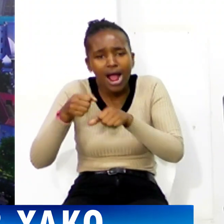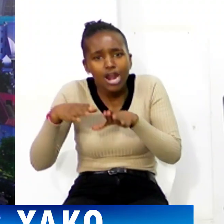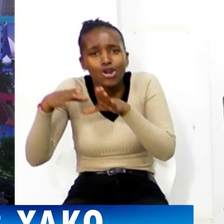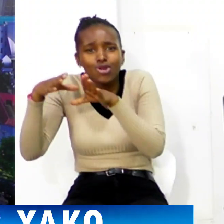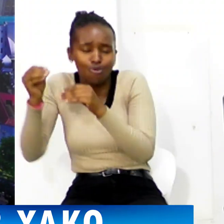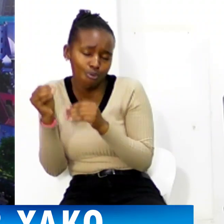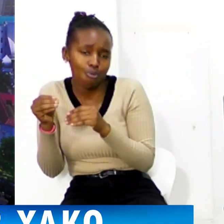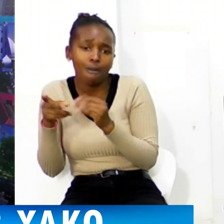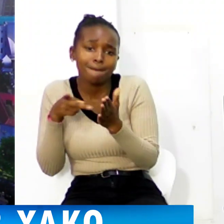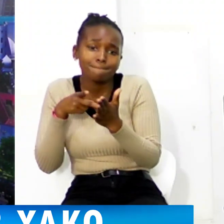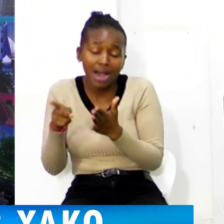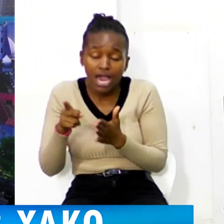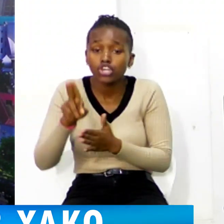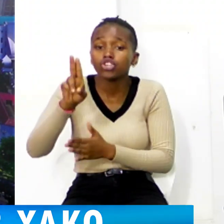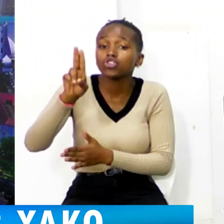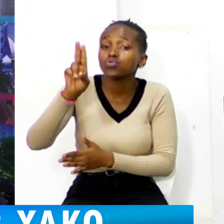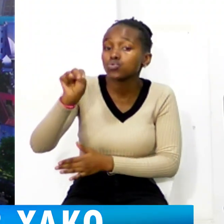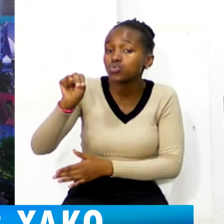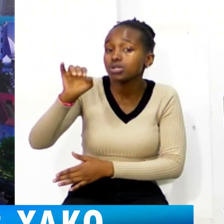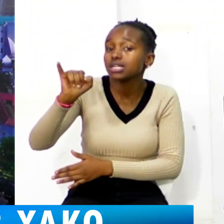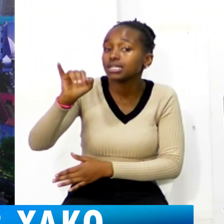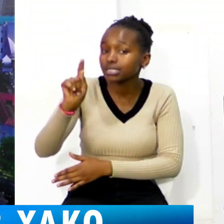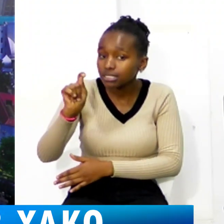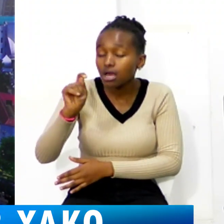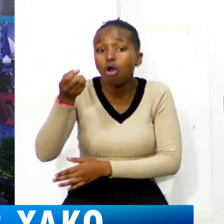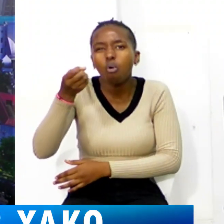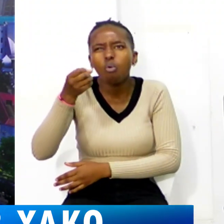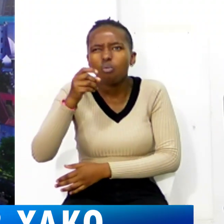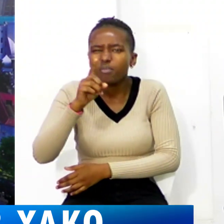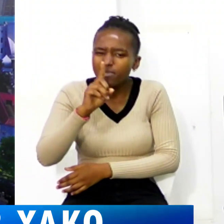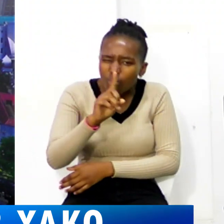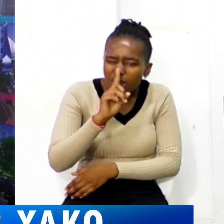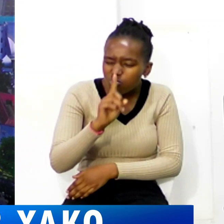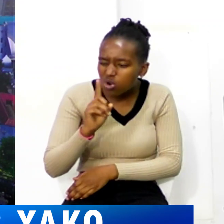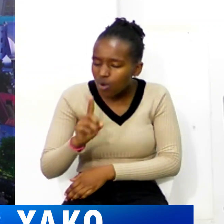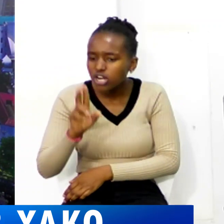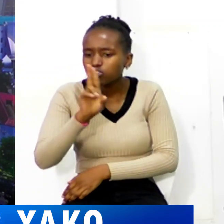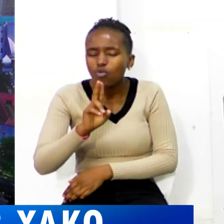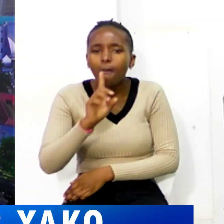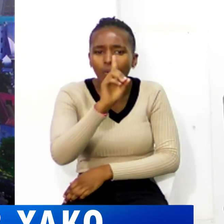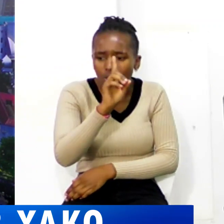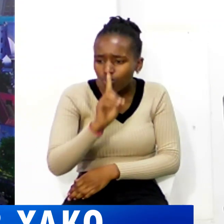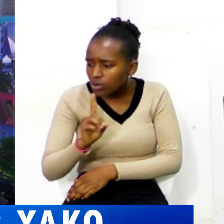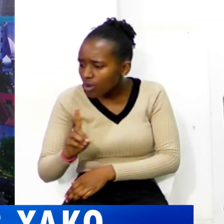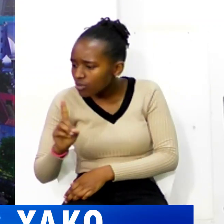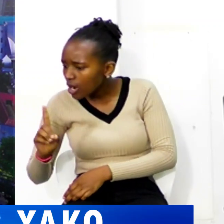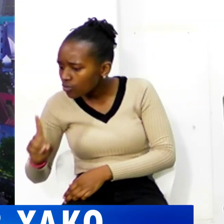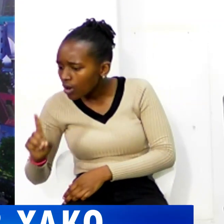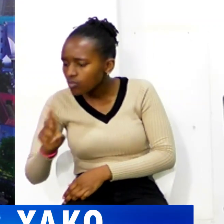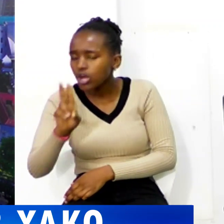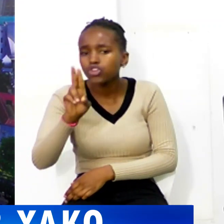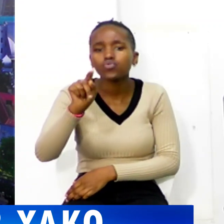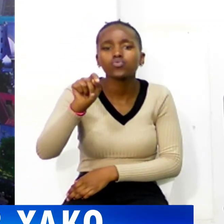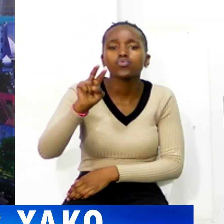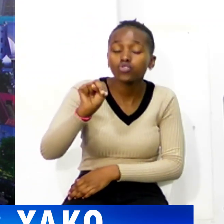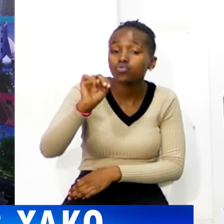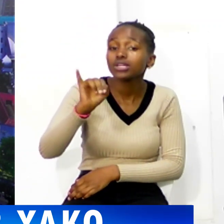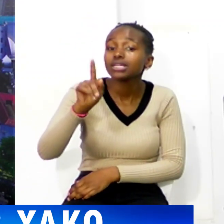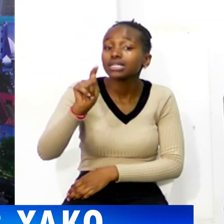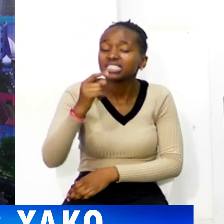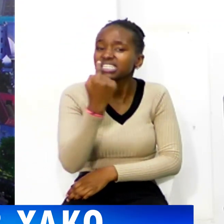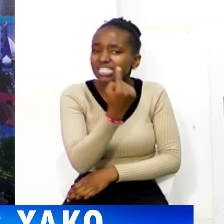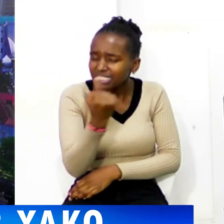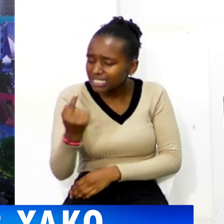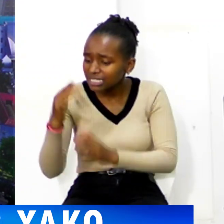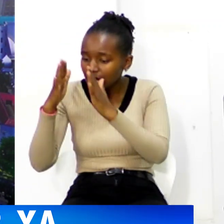for those meters, and then update, so that all the software, because one of the things that we need to confirm, I need to also